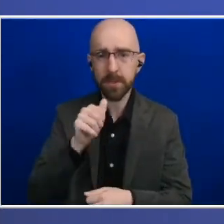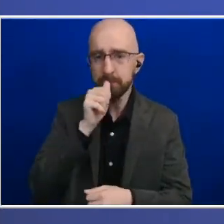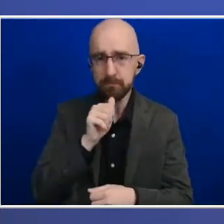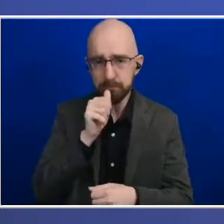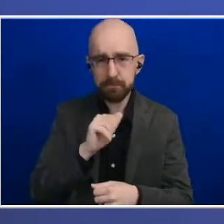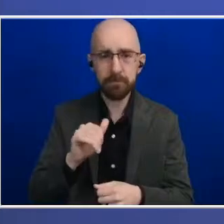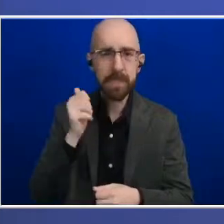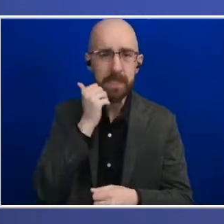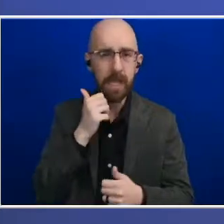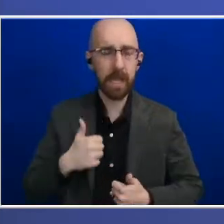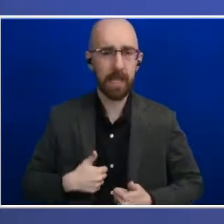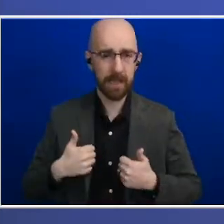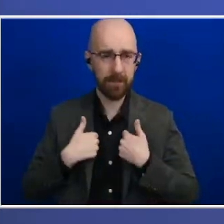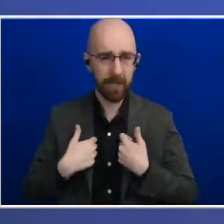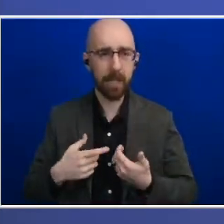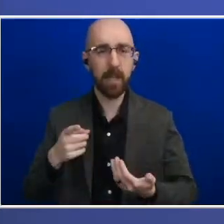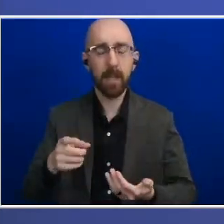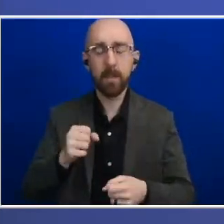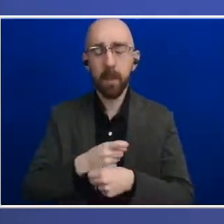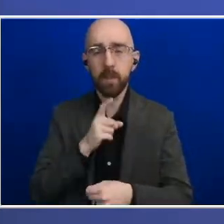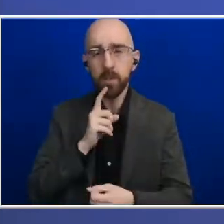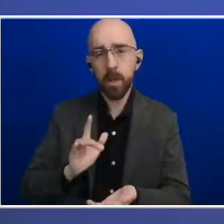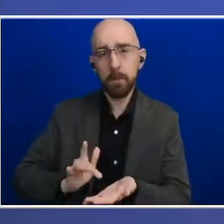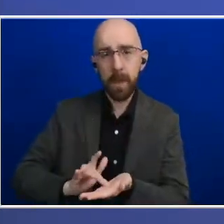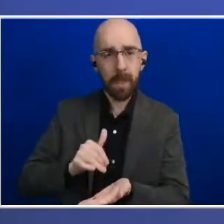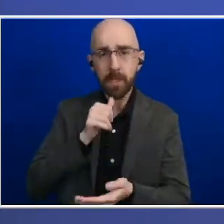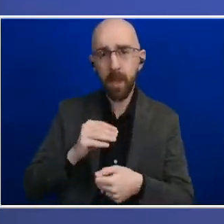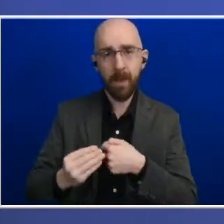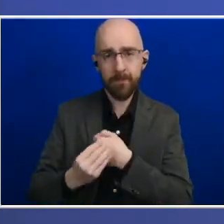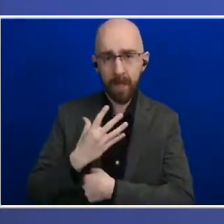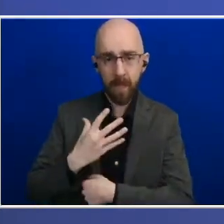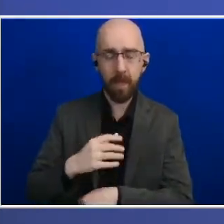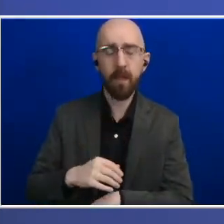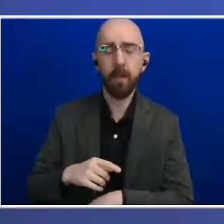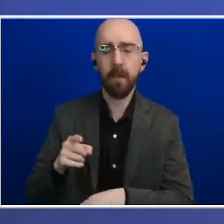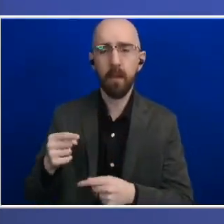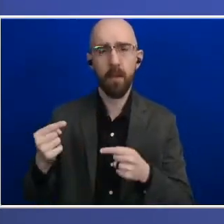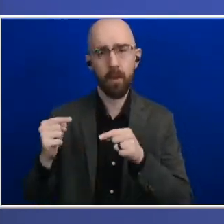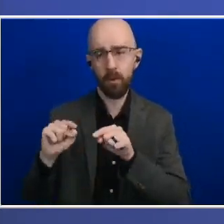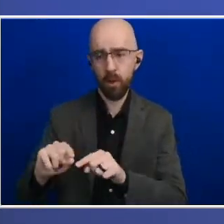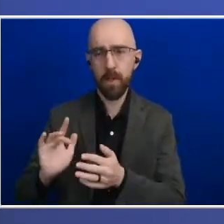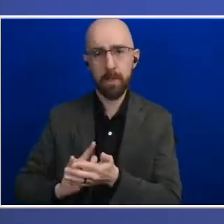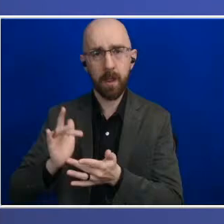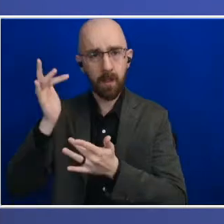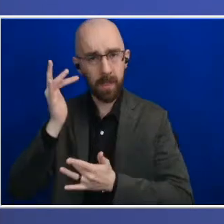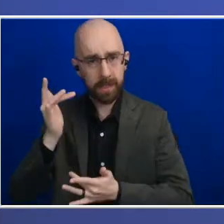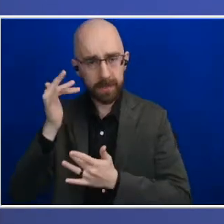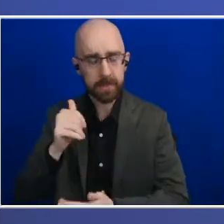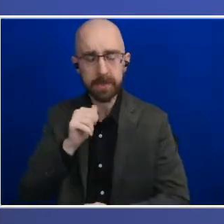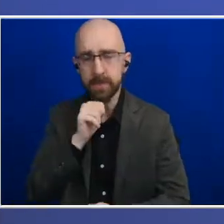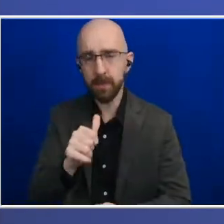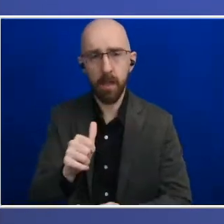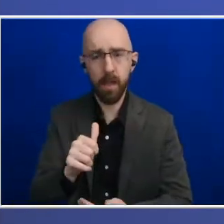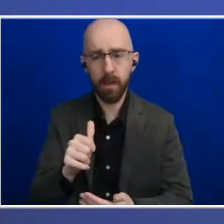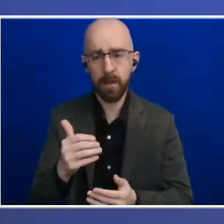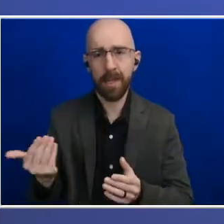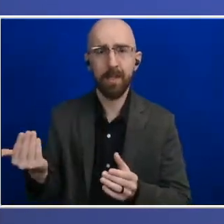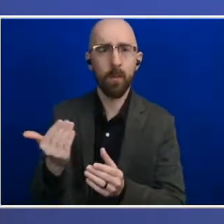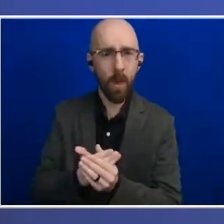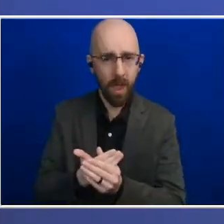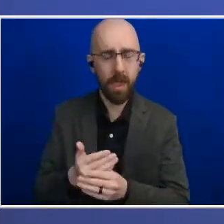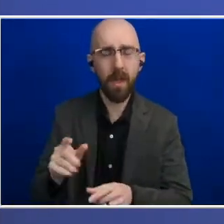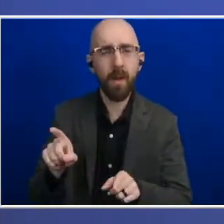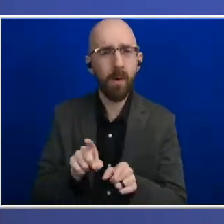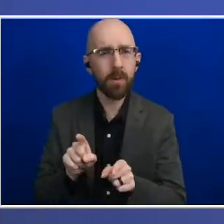make sure that medications aren't affecting them, that concurrent medical illnesses are not getting in the way, but also thinking about